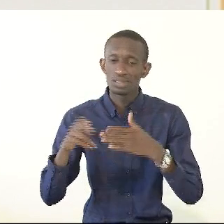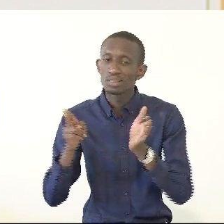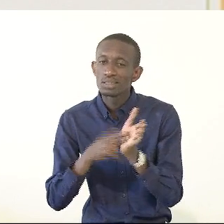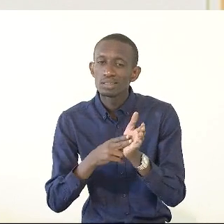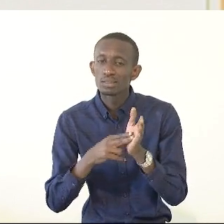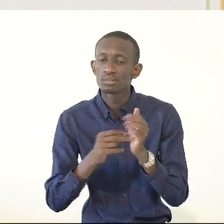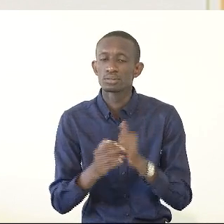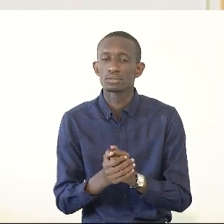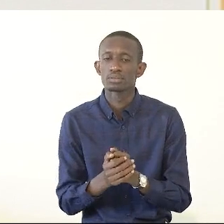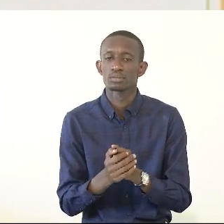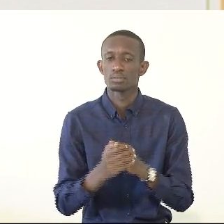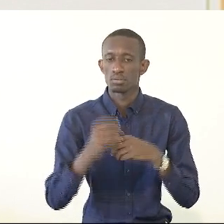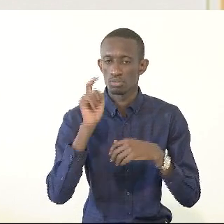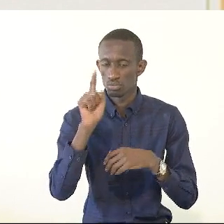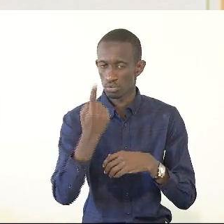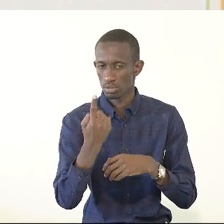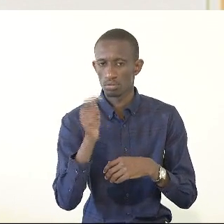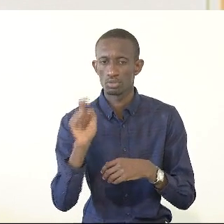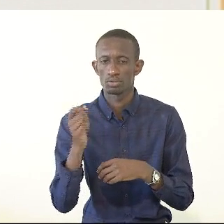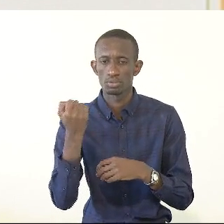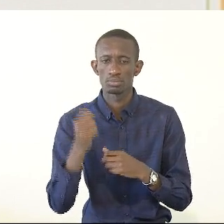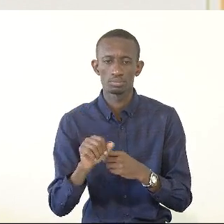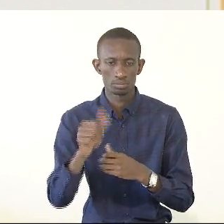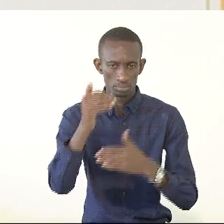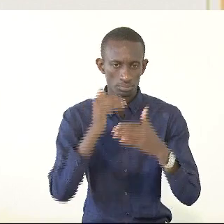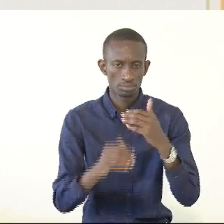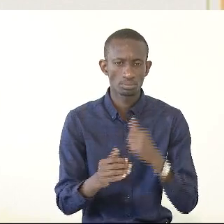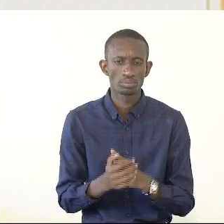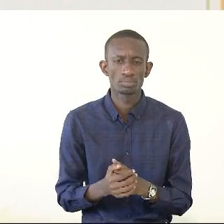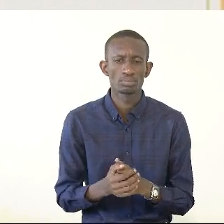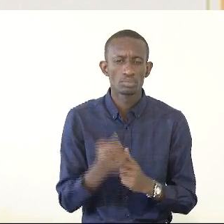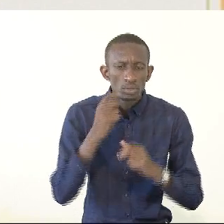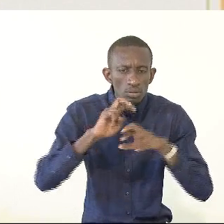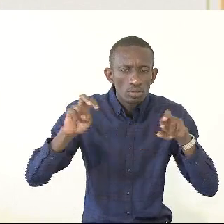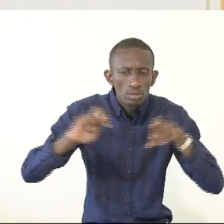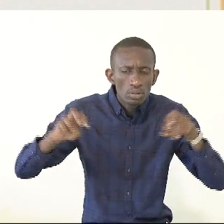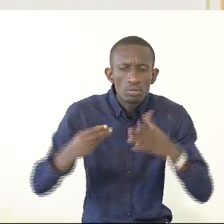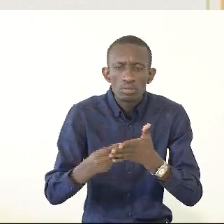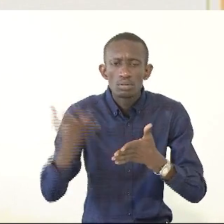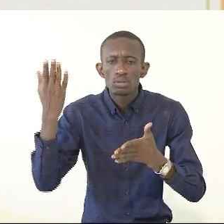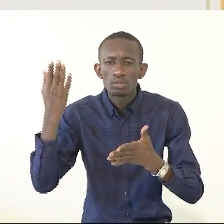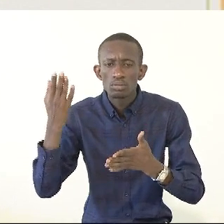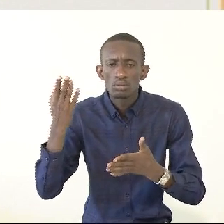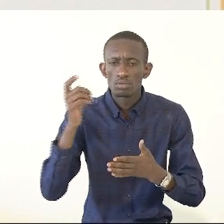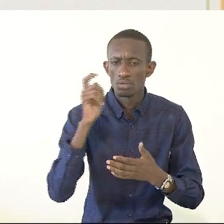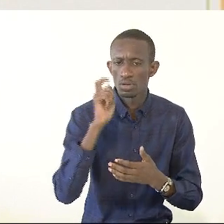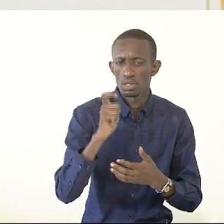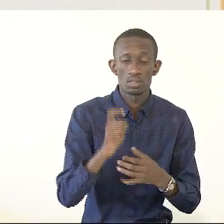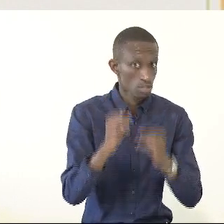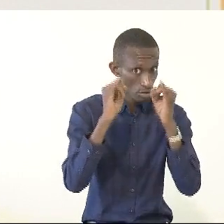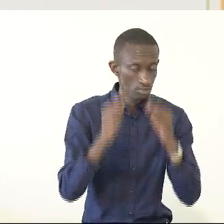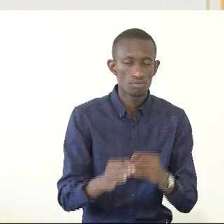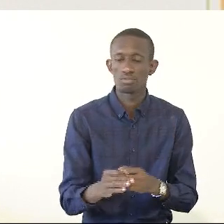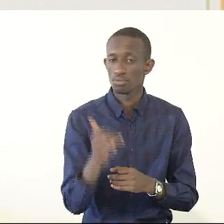1.5. And also, Roman 2, we will find the value of x when y equals